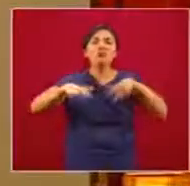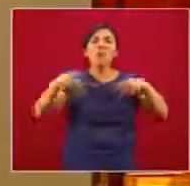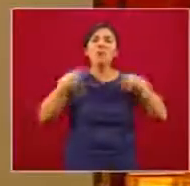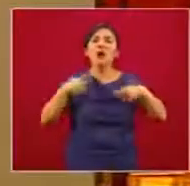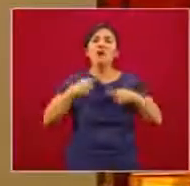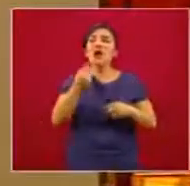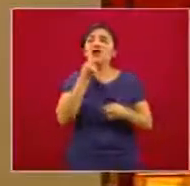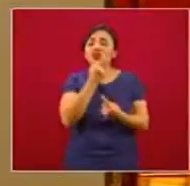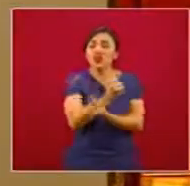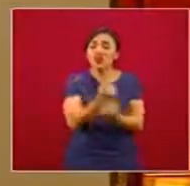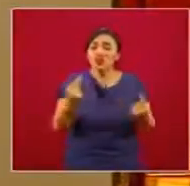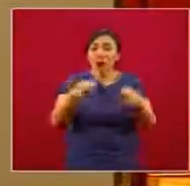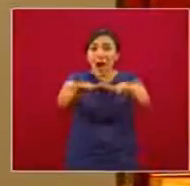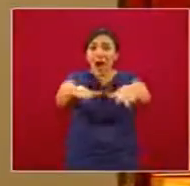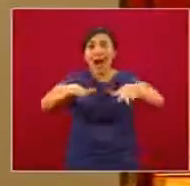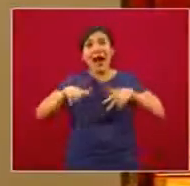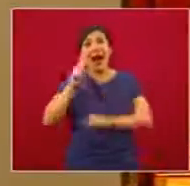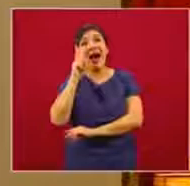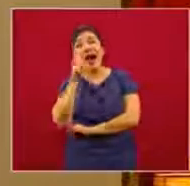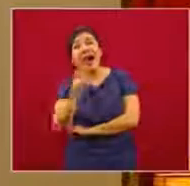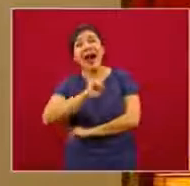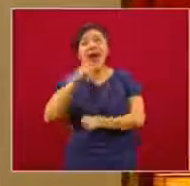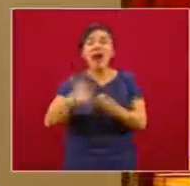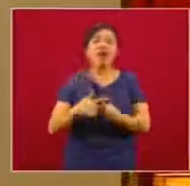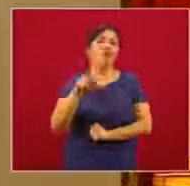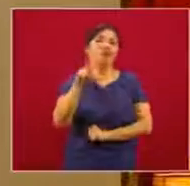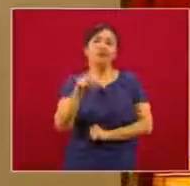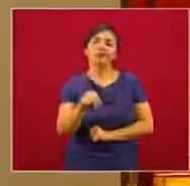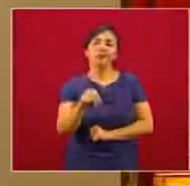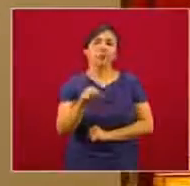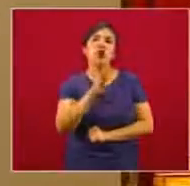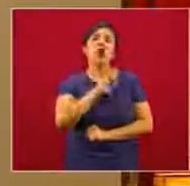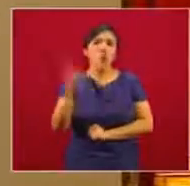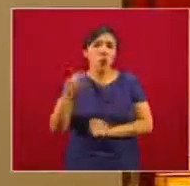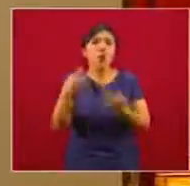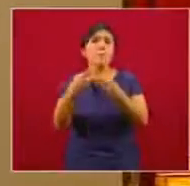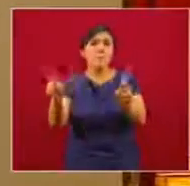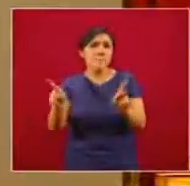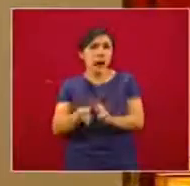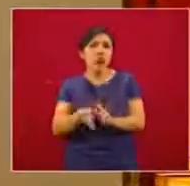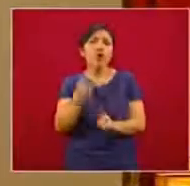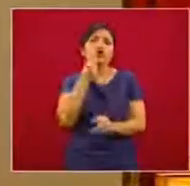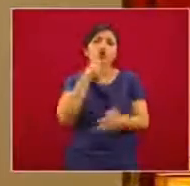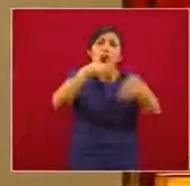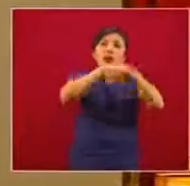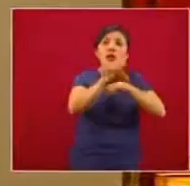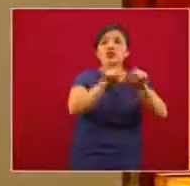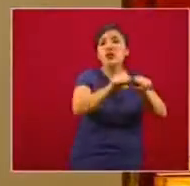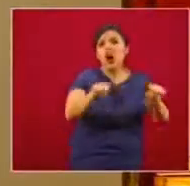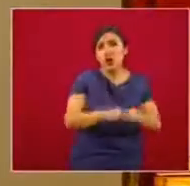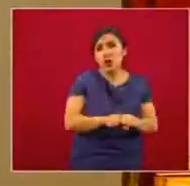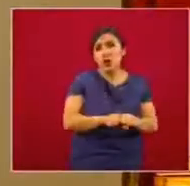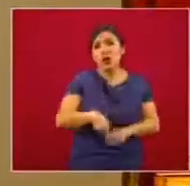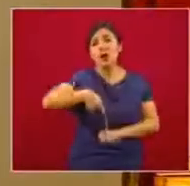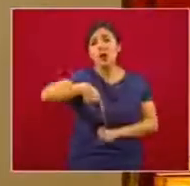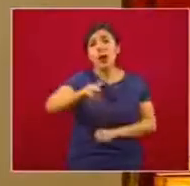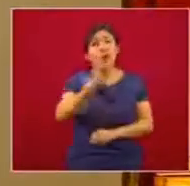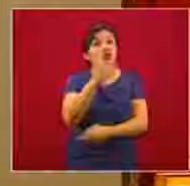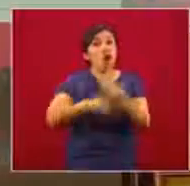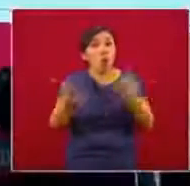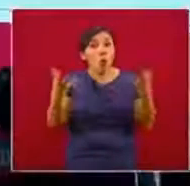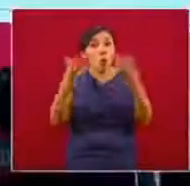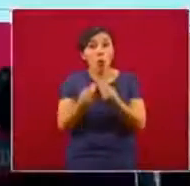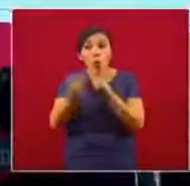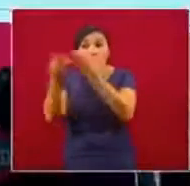of any ceremony of gathering, congregating everyone in the school. Maybe we can have a ceremony in